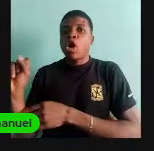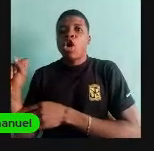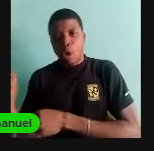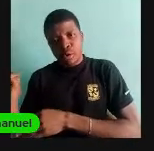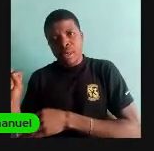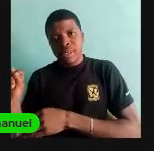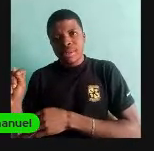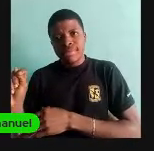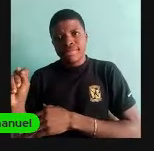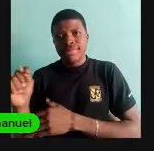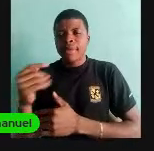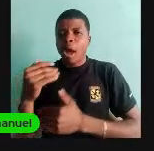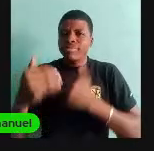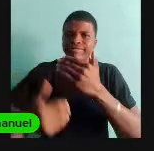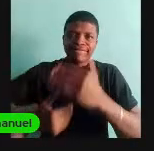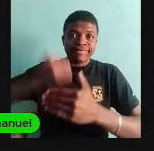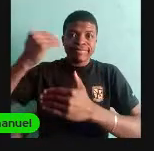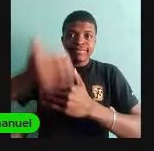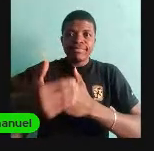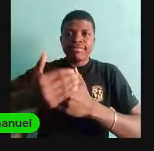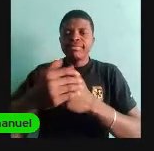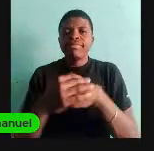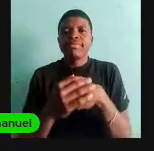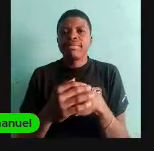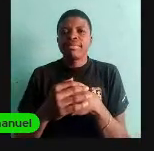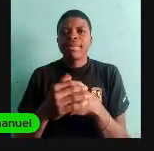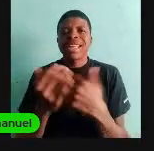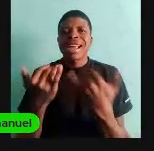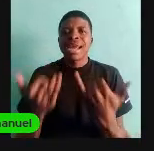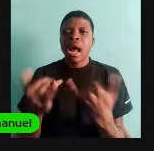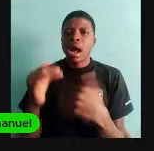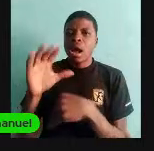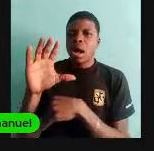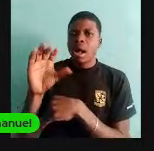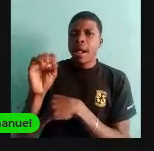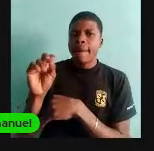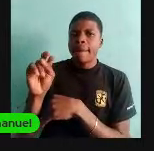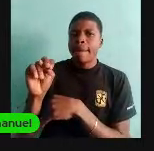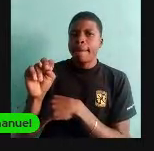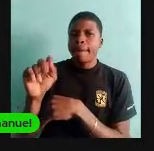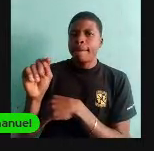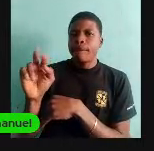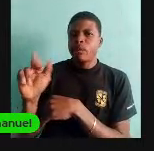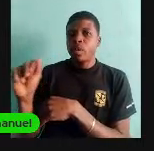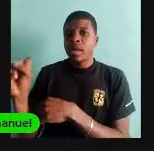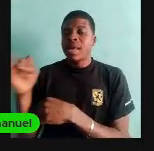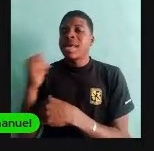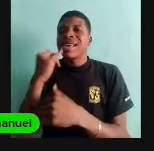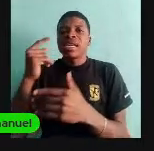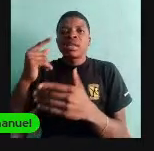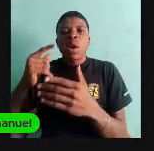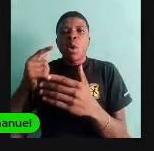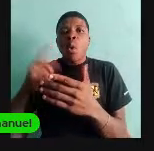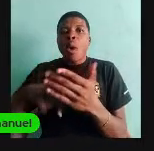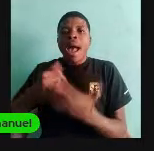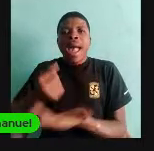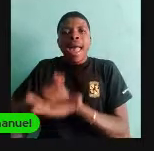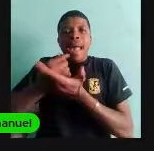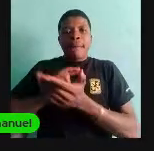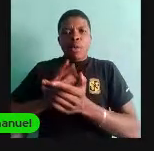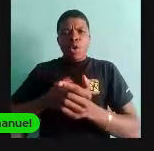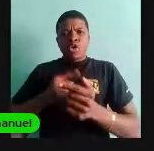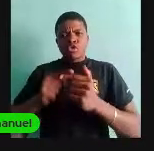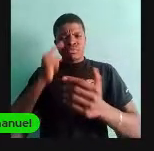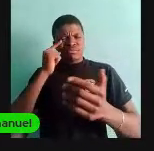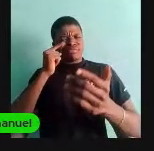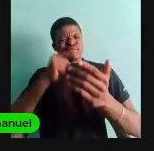Next slide, please. Now, contrast is what helps us notice the difference between things. It